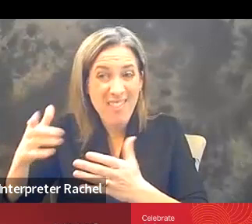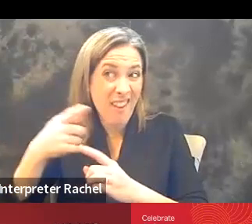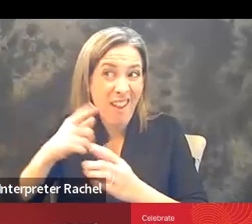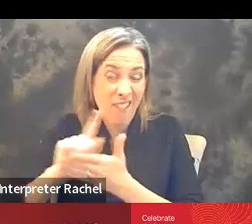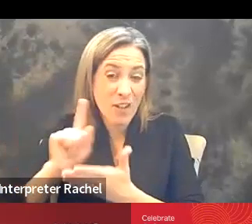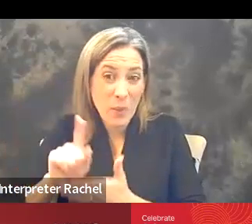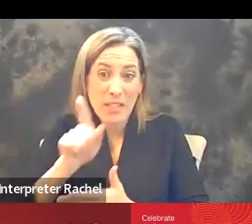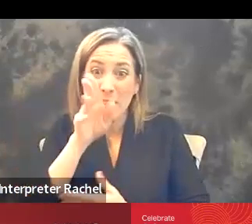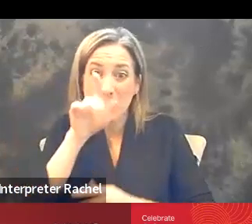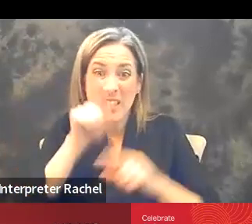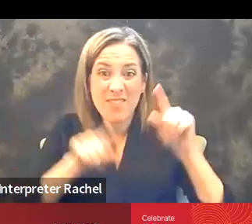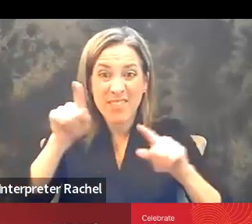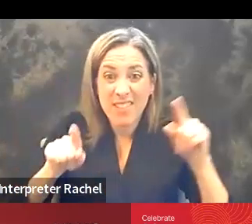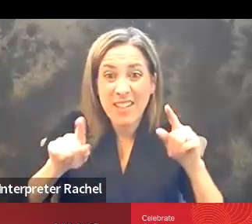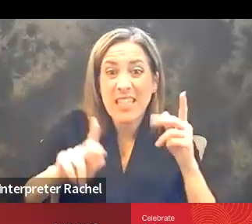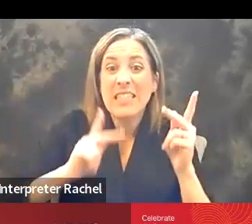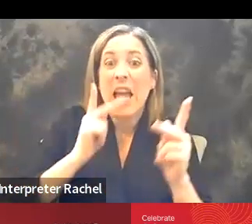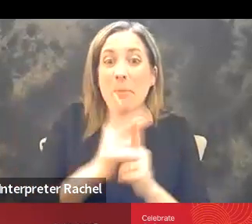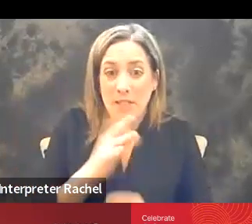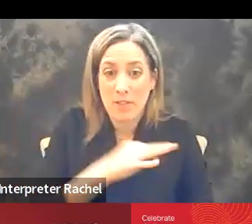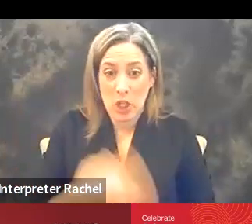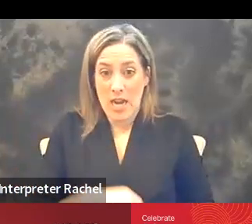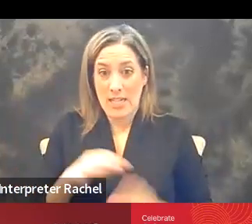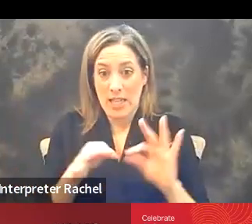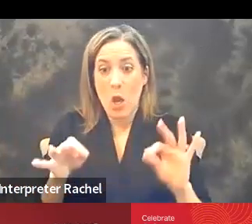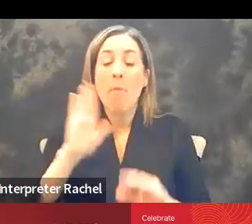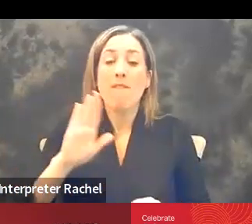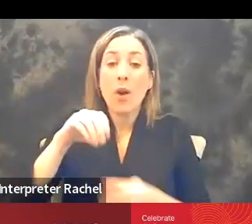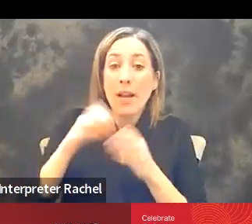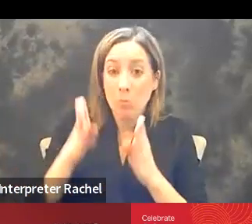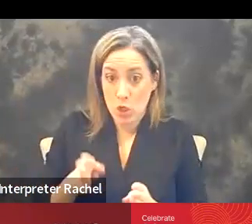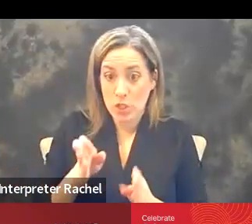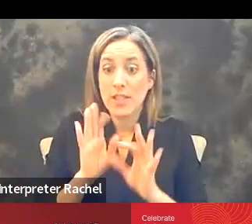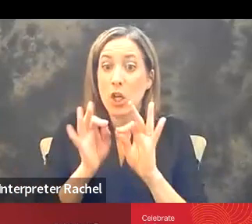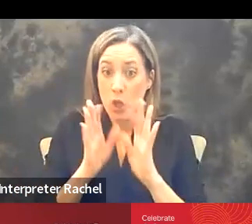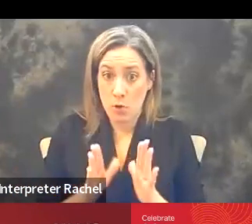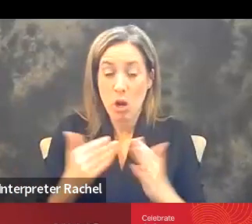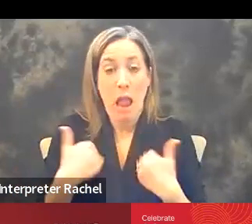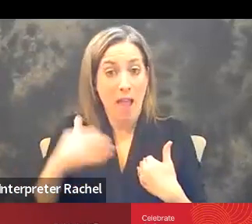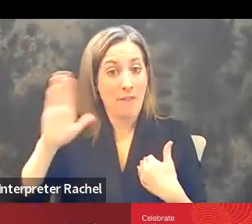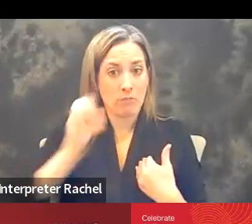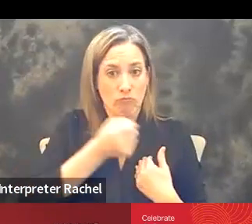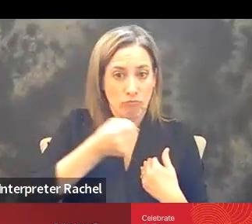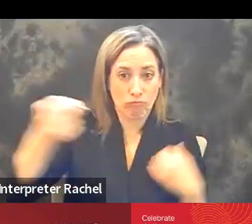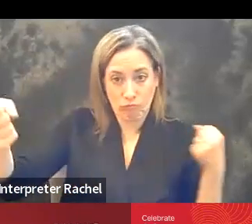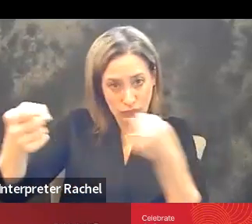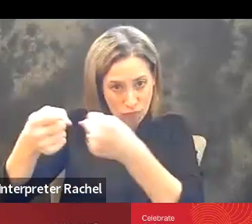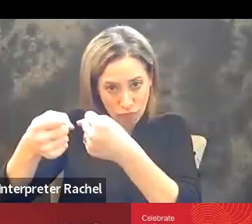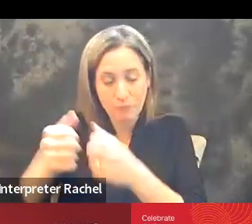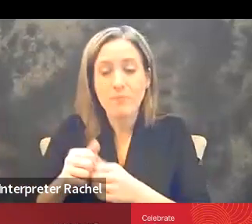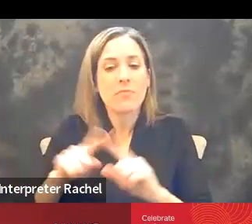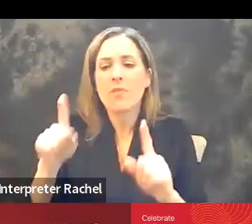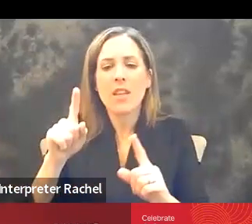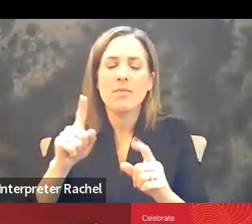Chinese. And we used to have in-person interpreters. But one of the things that's happened, kind of, you know, due to the pandemic and due to various